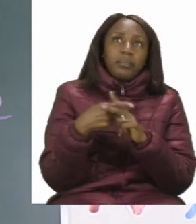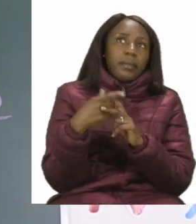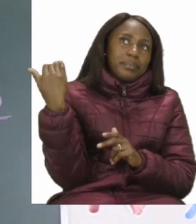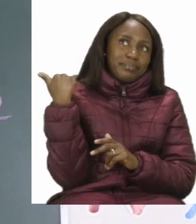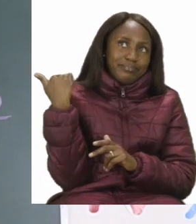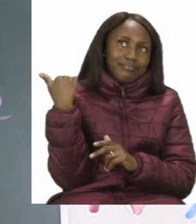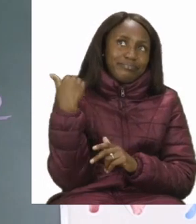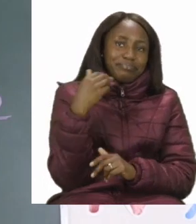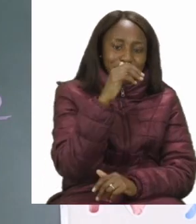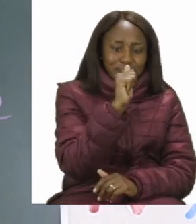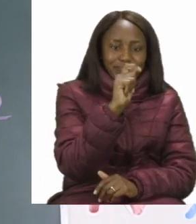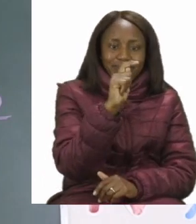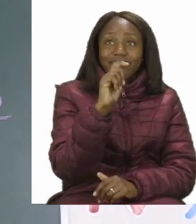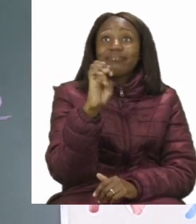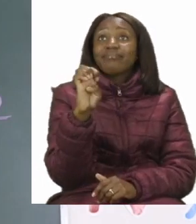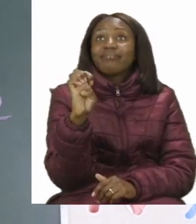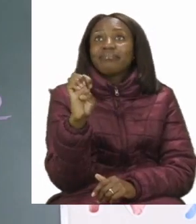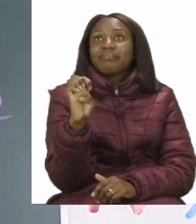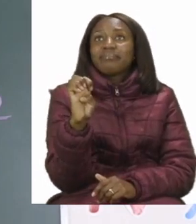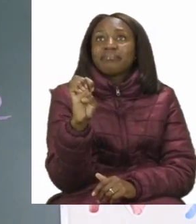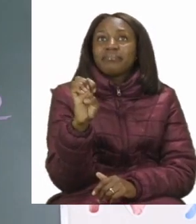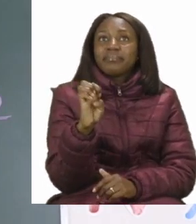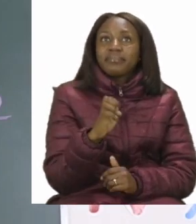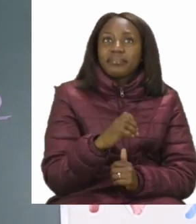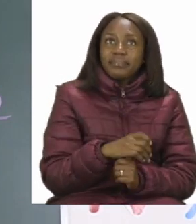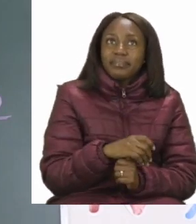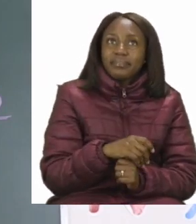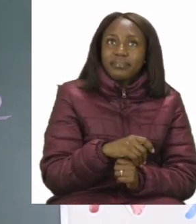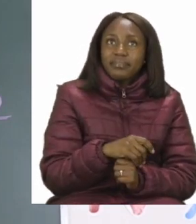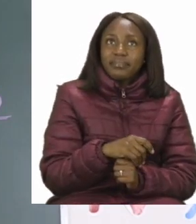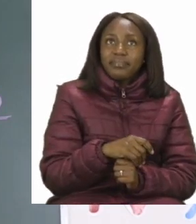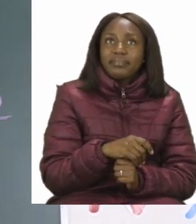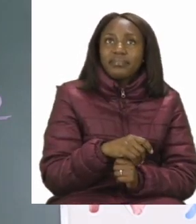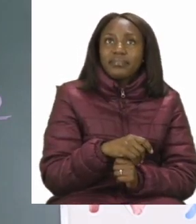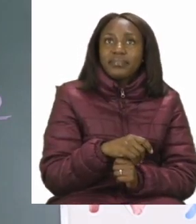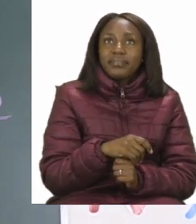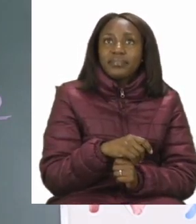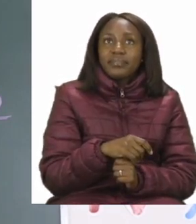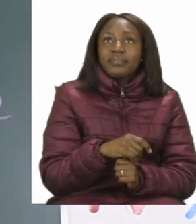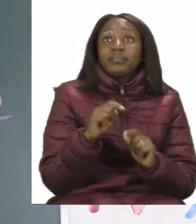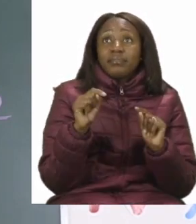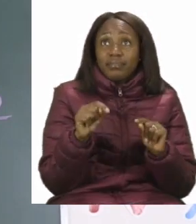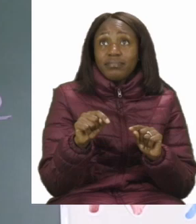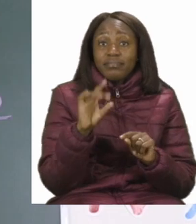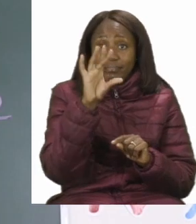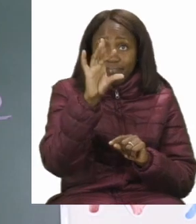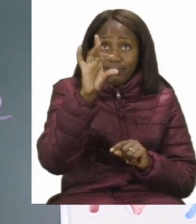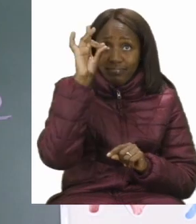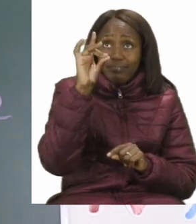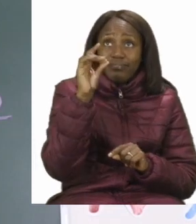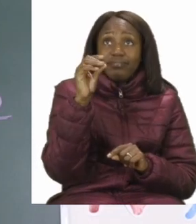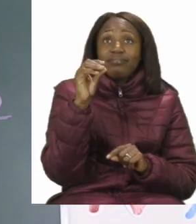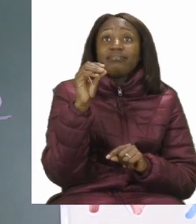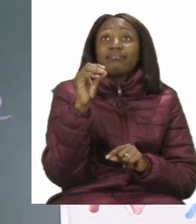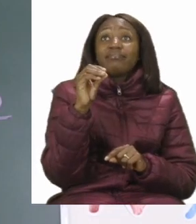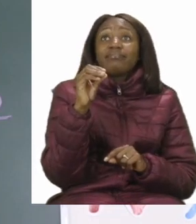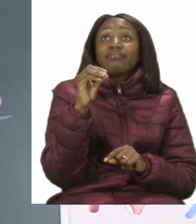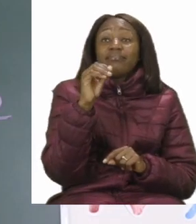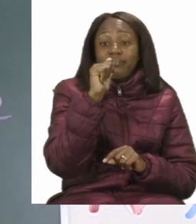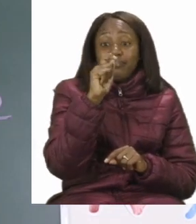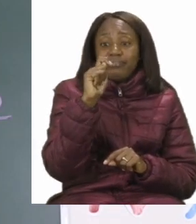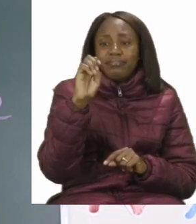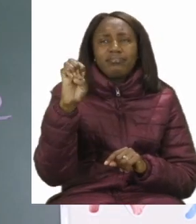A-T-E. Ate. Okay, so now that we found the word, what are we supposed to do